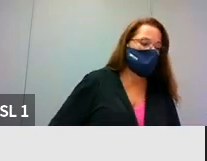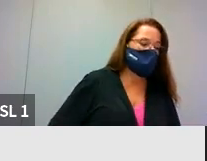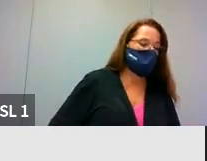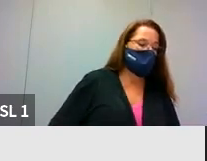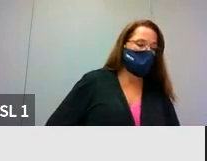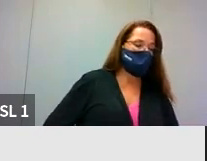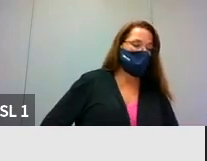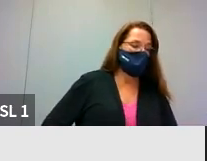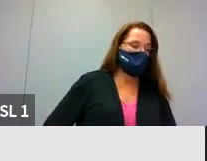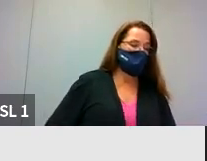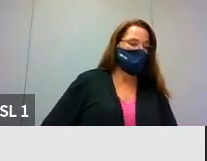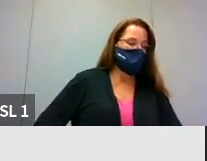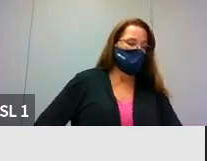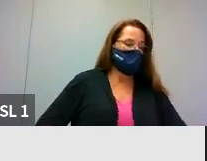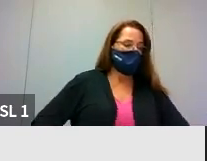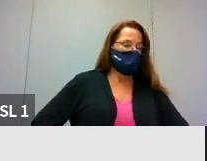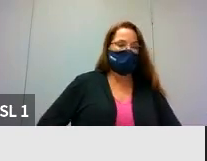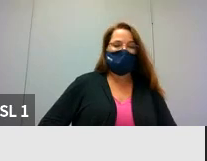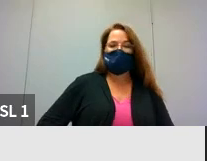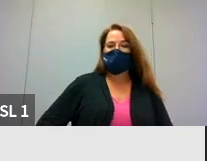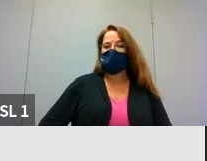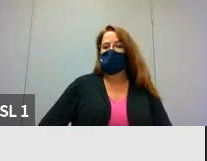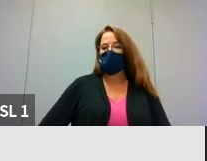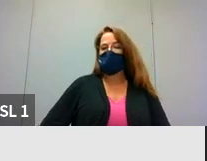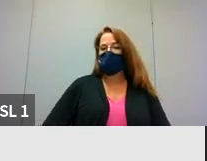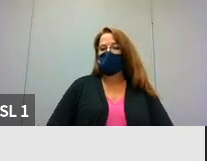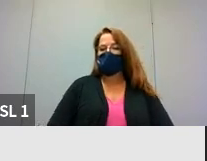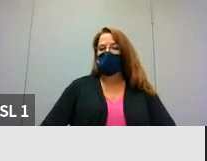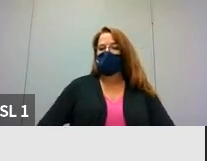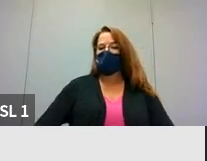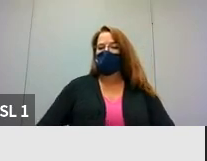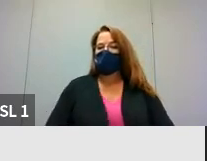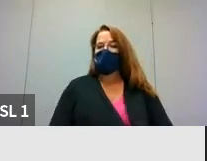Laura, does anybody else need to be co-host? I think everybody else is.